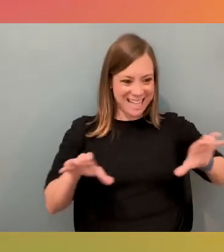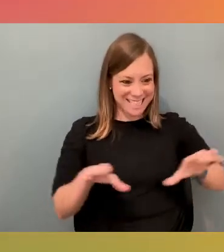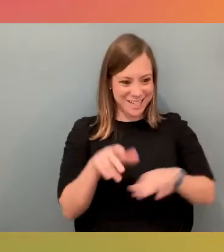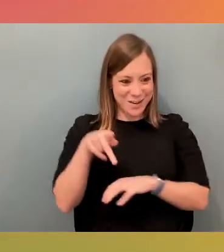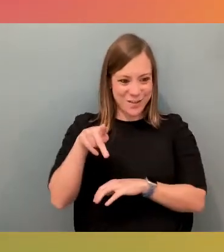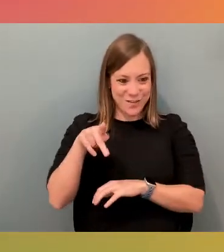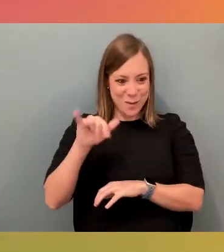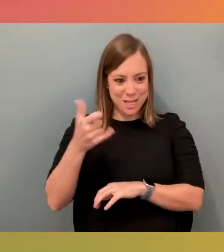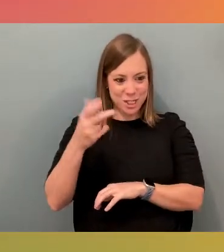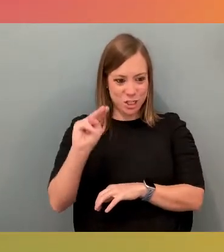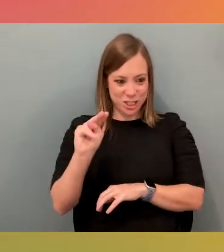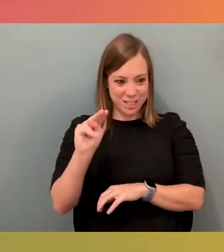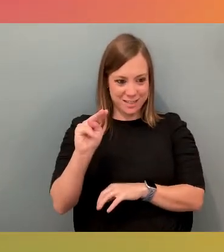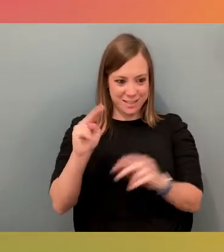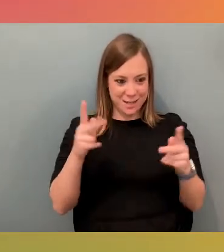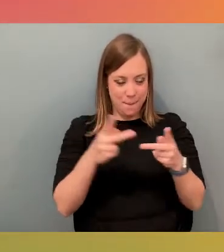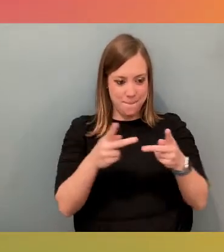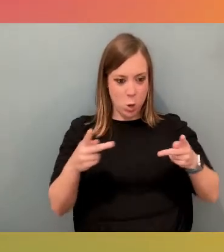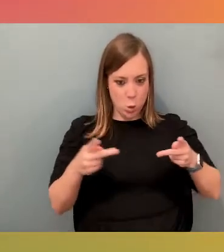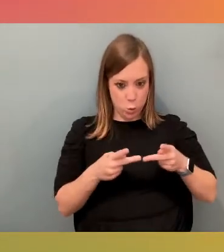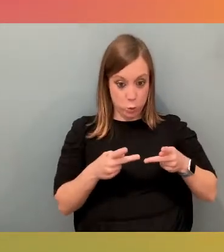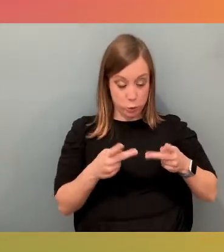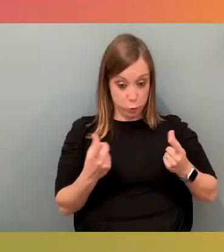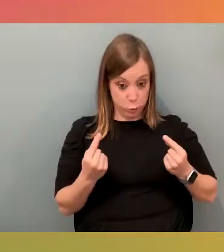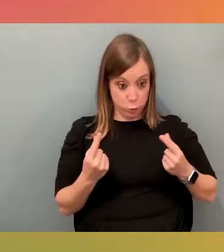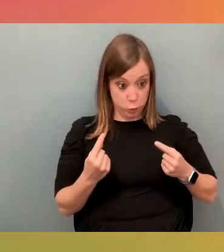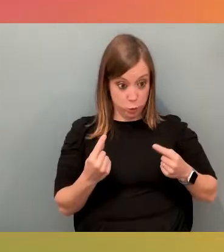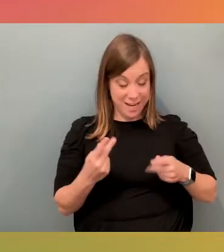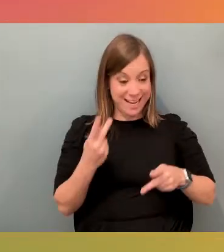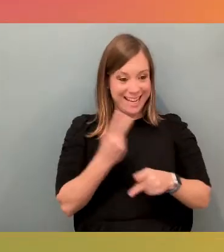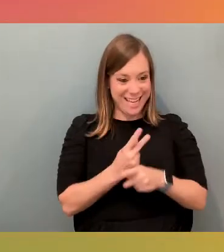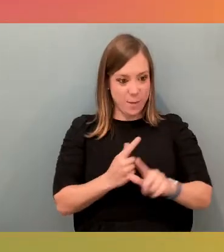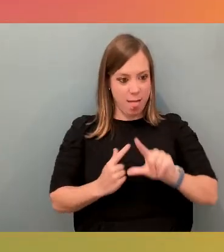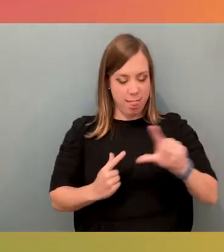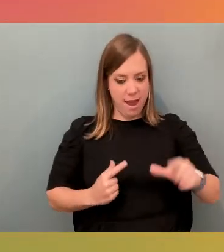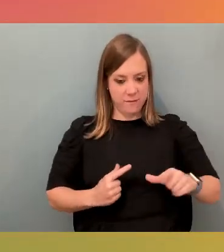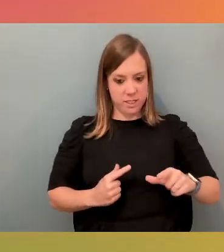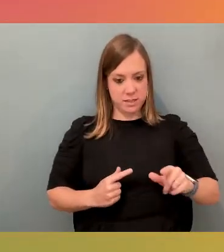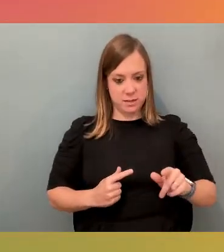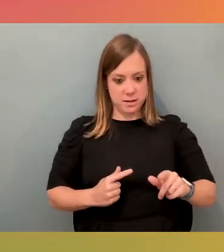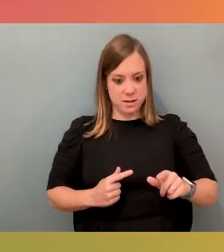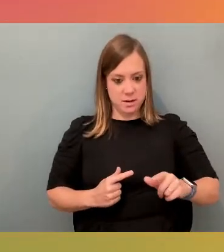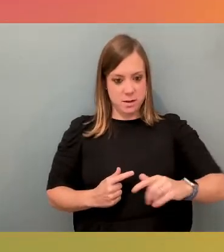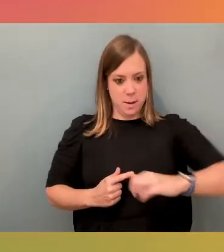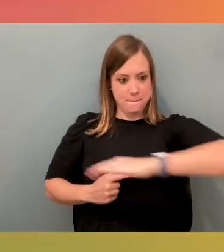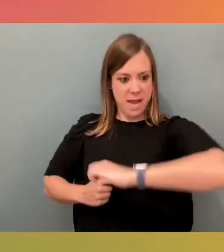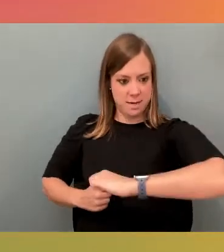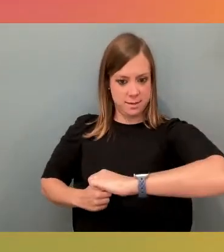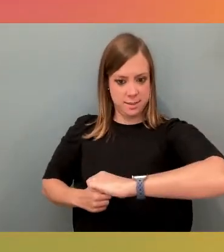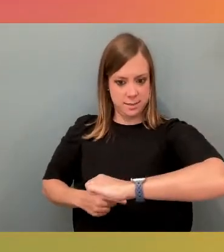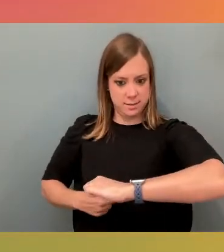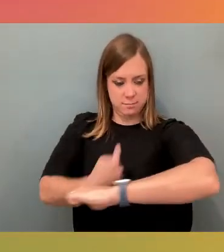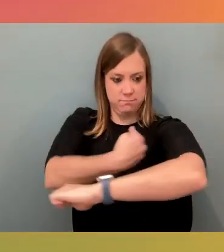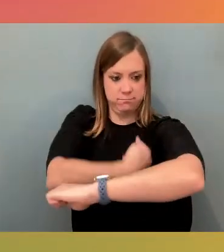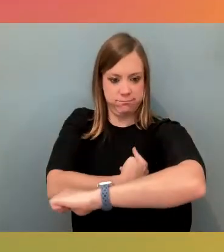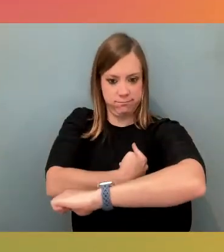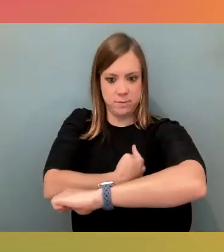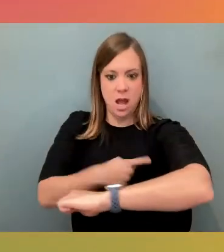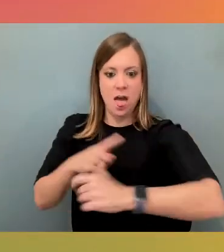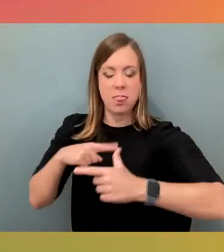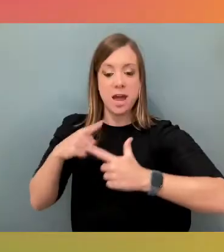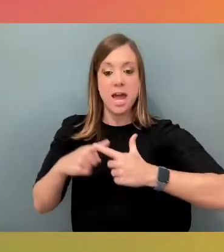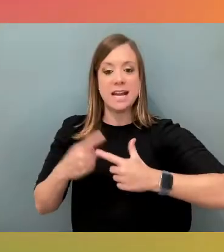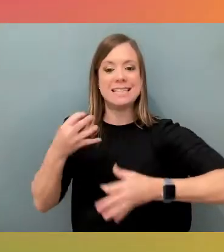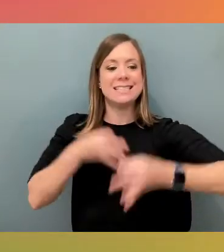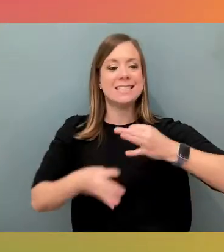to do is keep the legs where they are, just reach your arms out to the sides, and instead of using our hands, we're going to